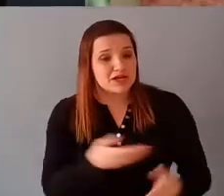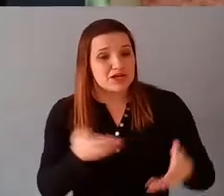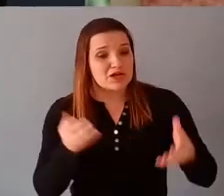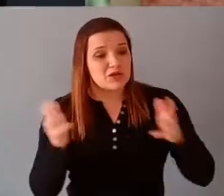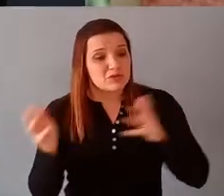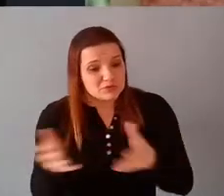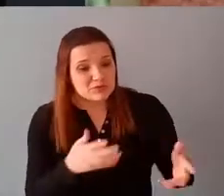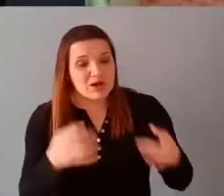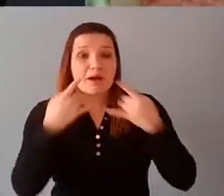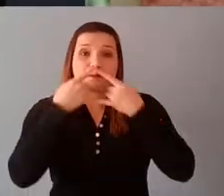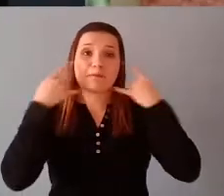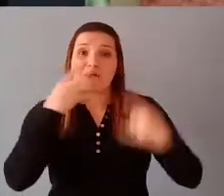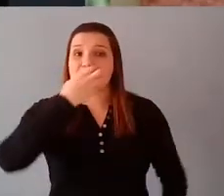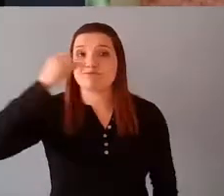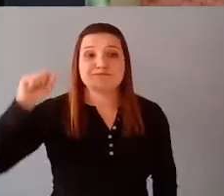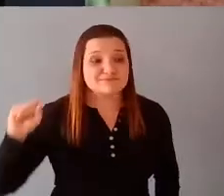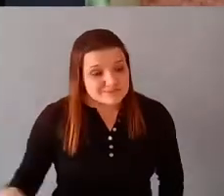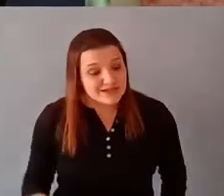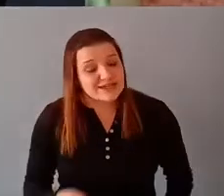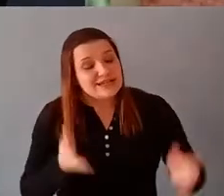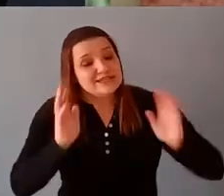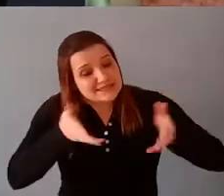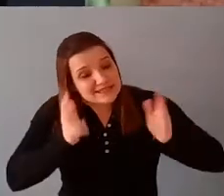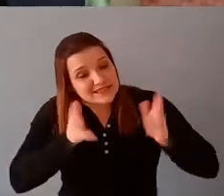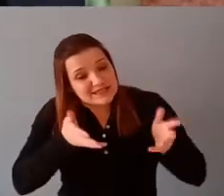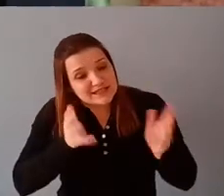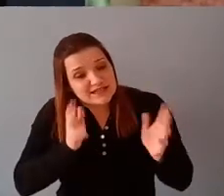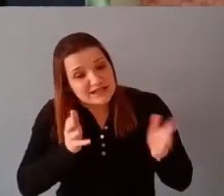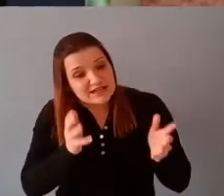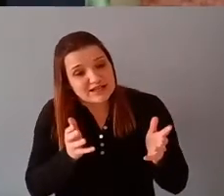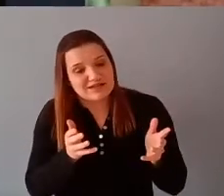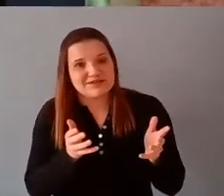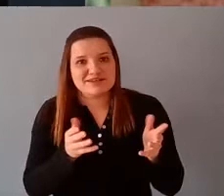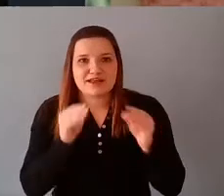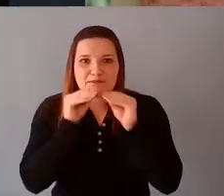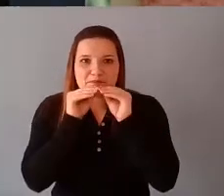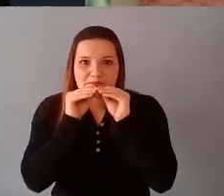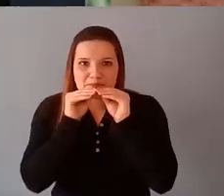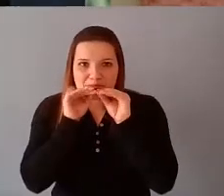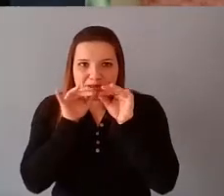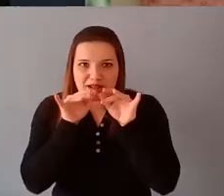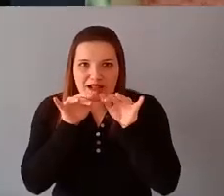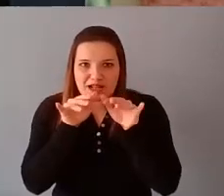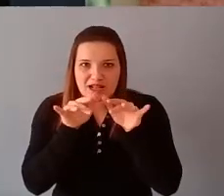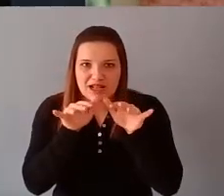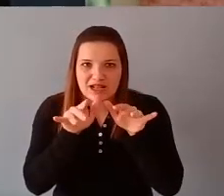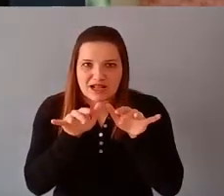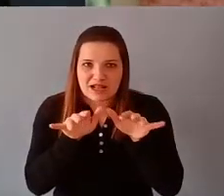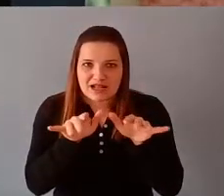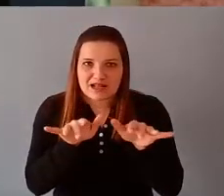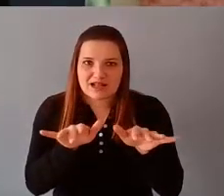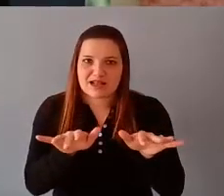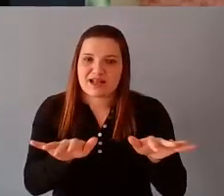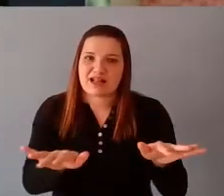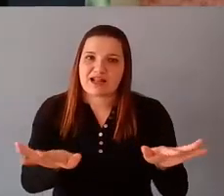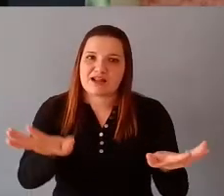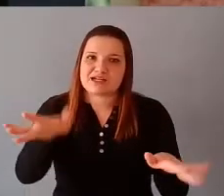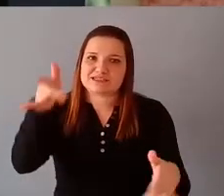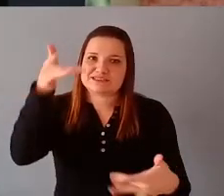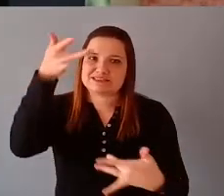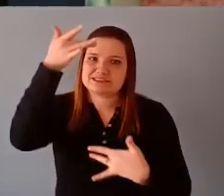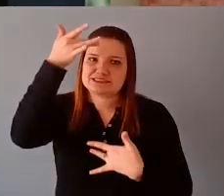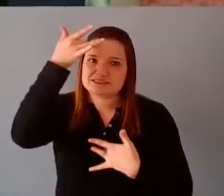takes their mask off to speak to their loved one, and inadvertently infects them. So that's why